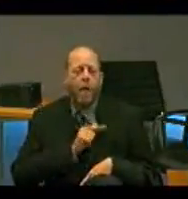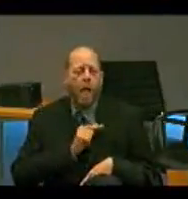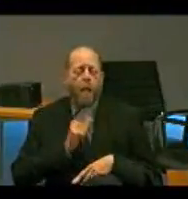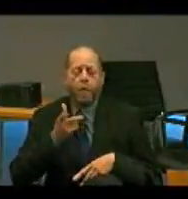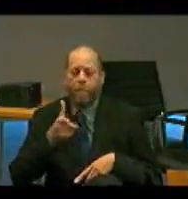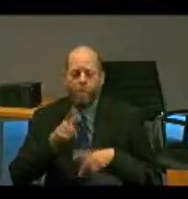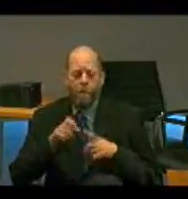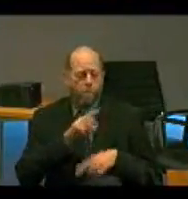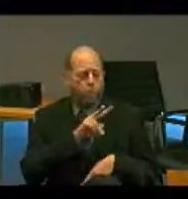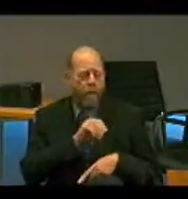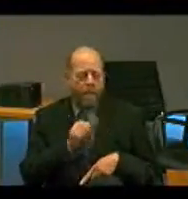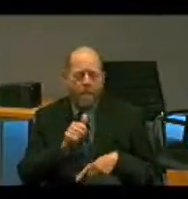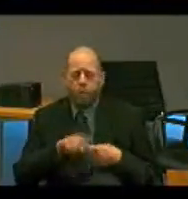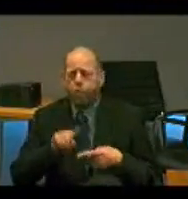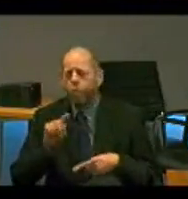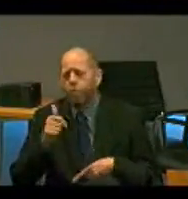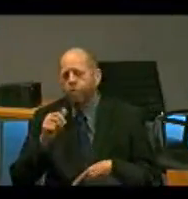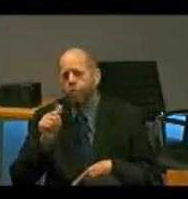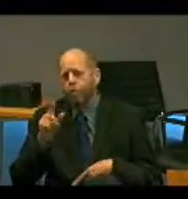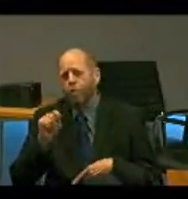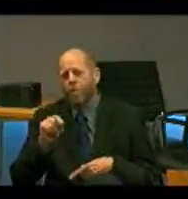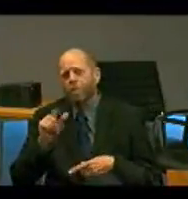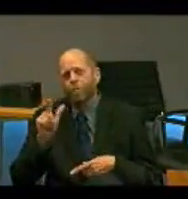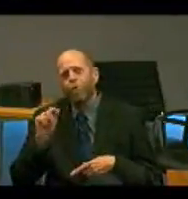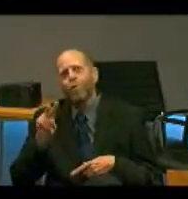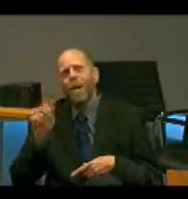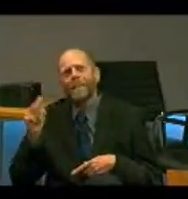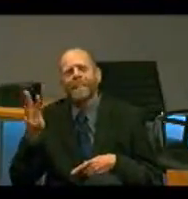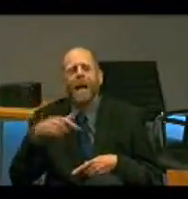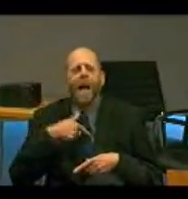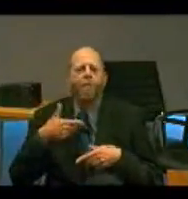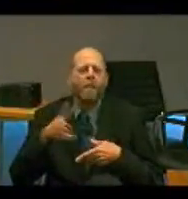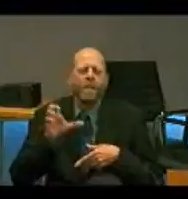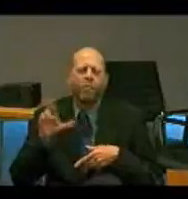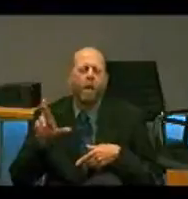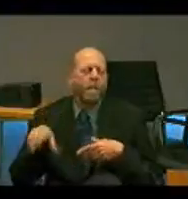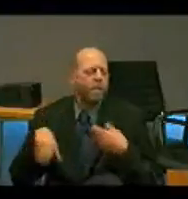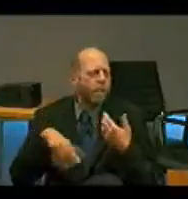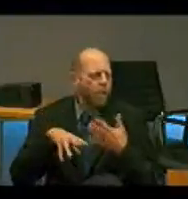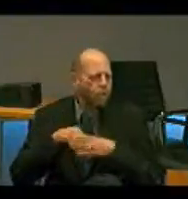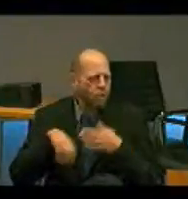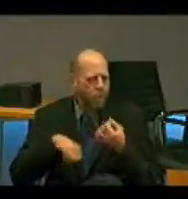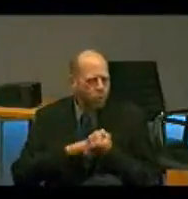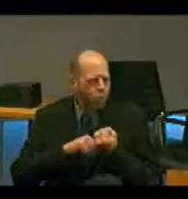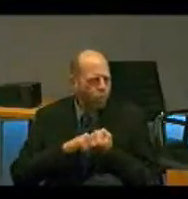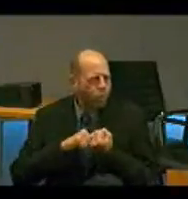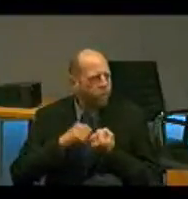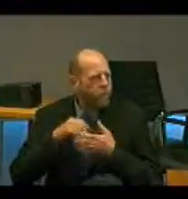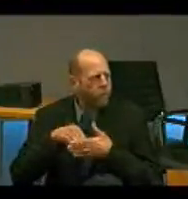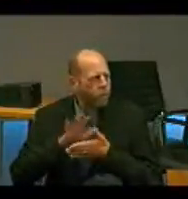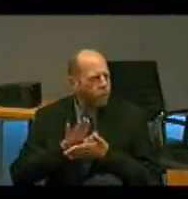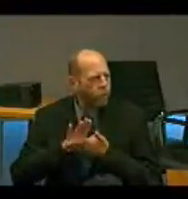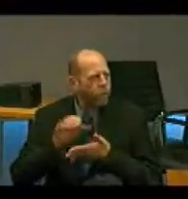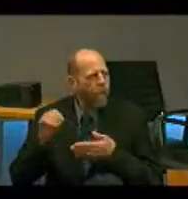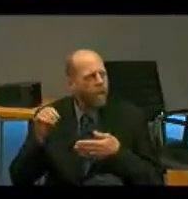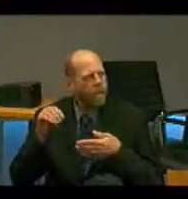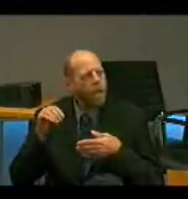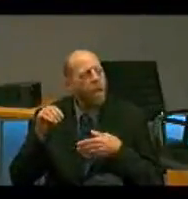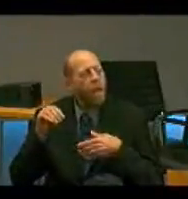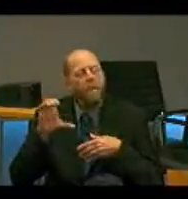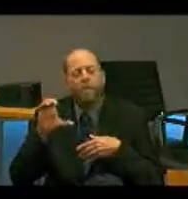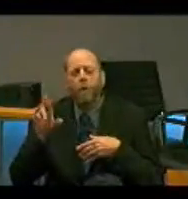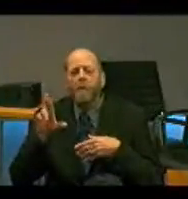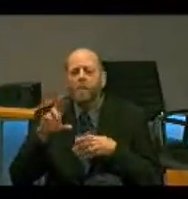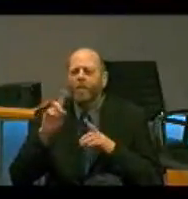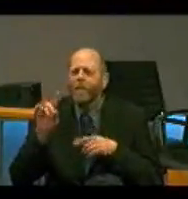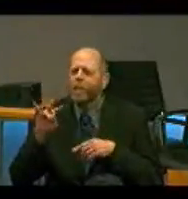to 2016, I led civil rights enforcement in schools and institutions of higher education as a chief of the Educational Opportunities Section in the Civil Rights